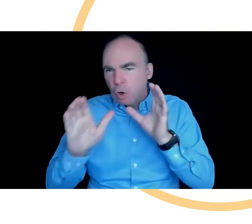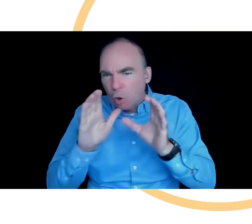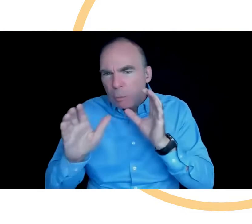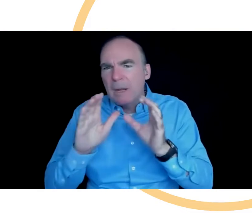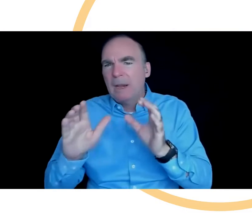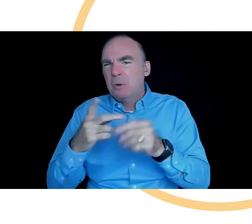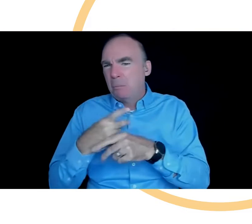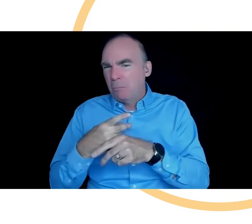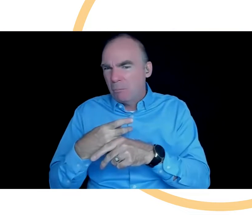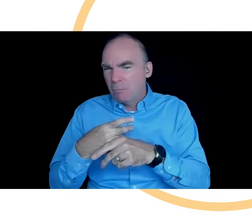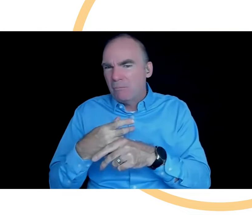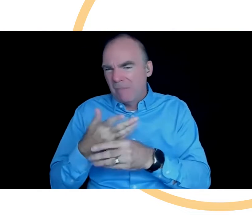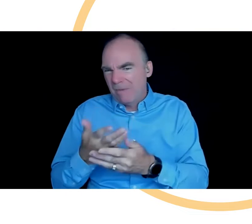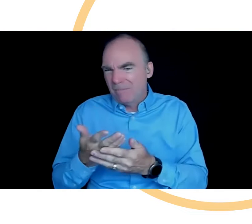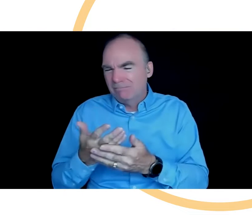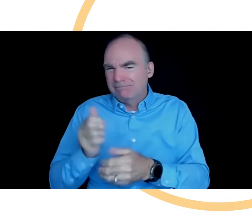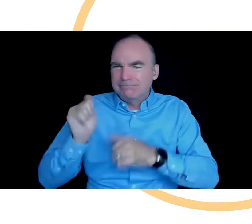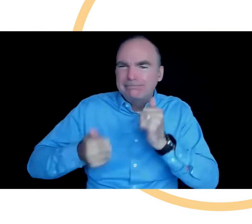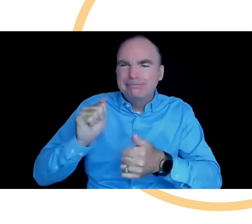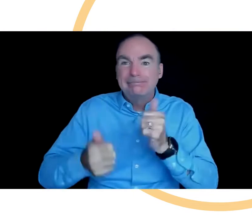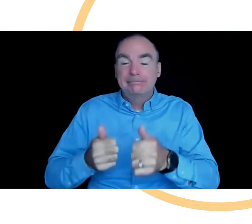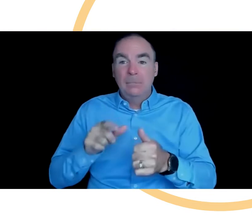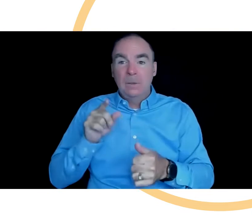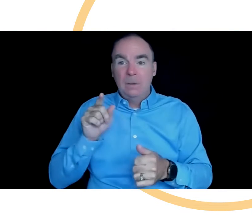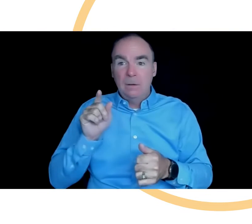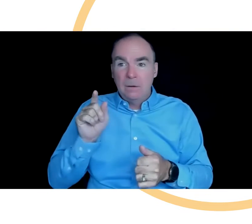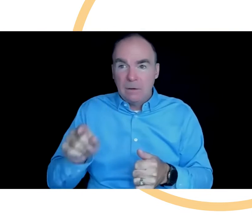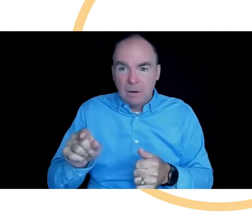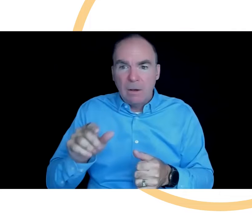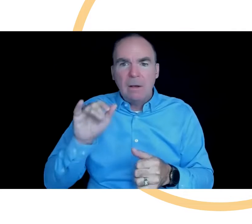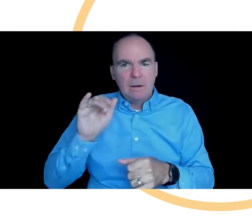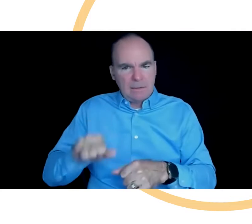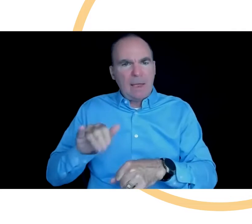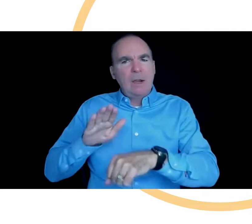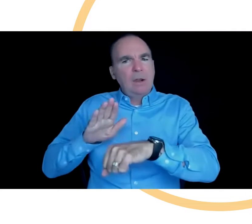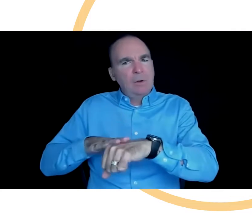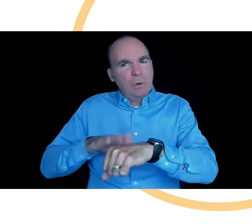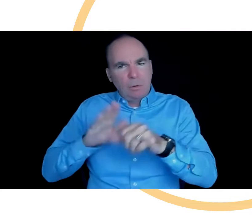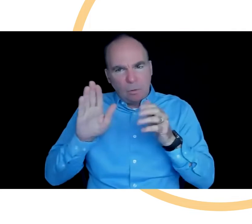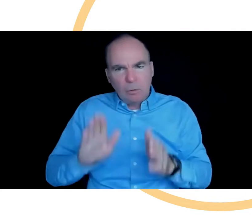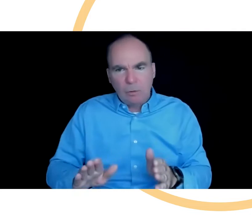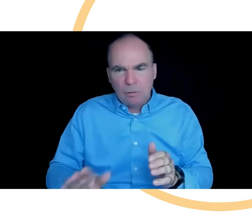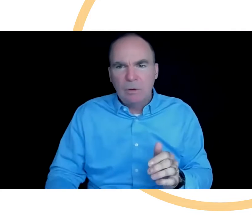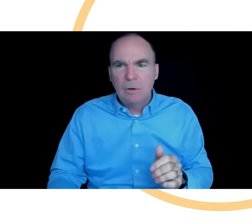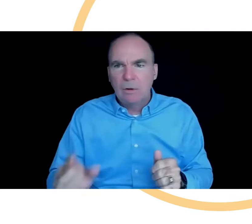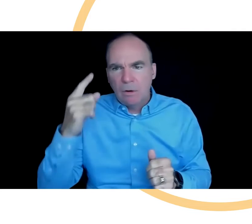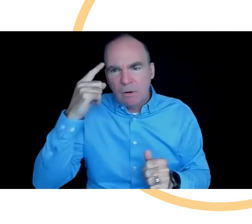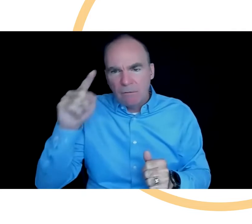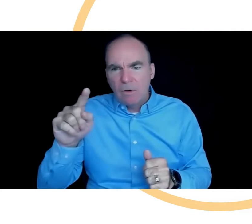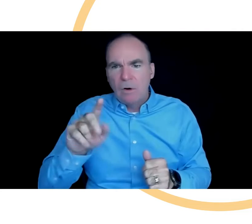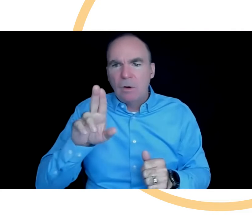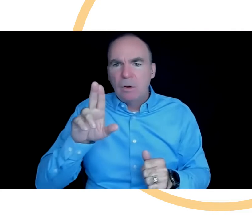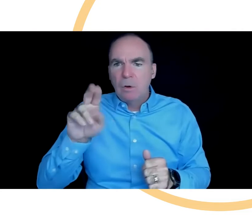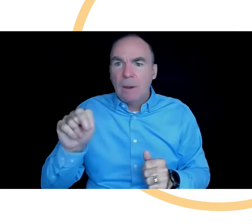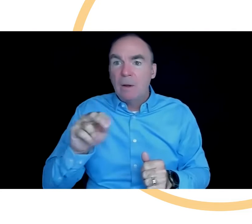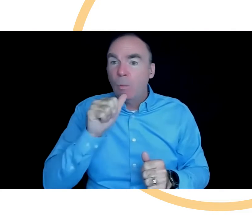products. Leif has worked as an international gamification consultant for the MENA region with the UN Women Regional